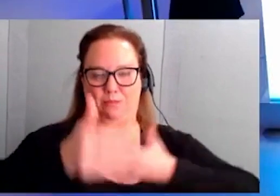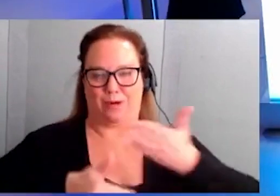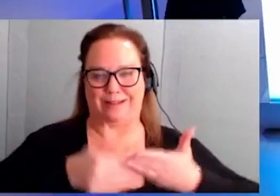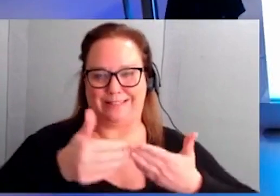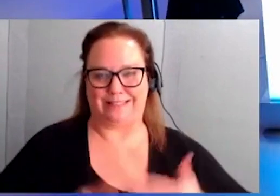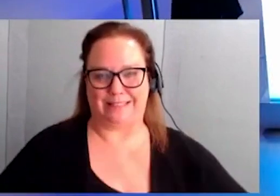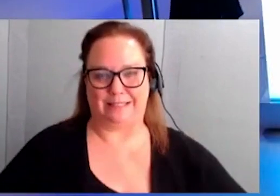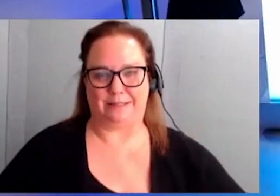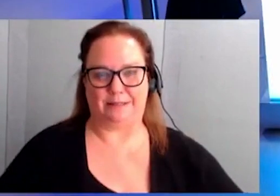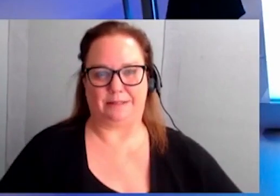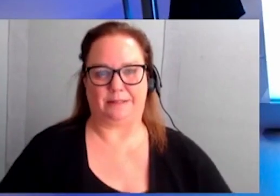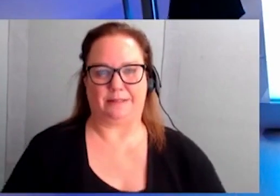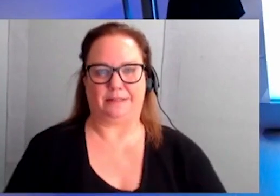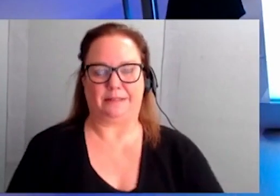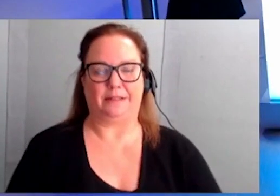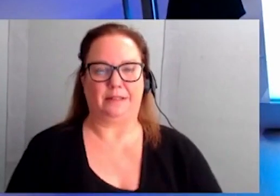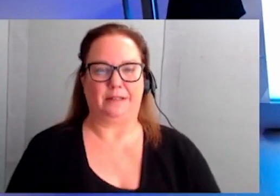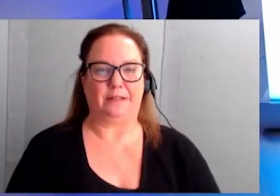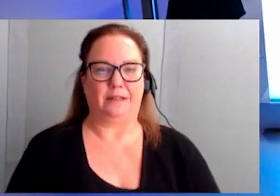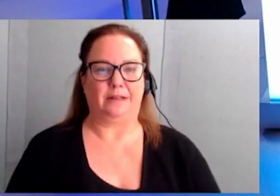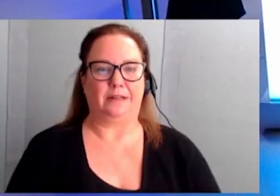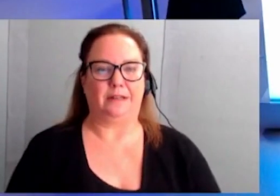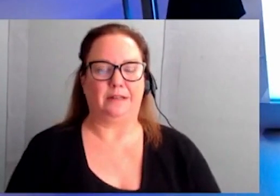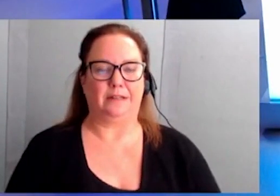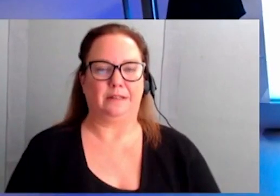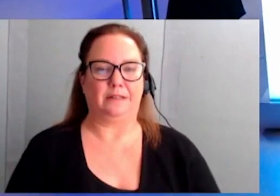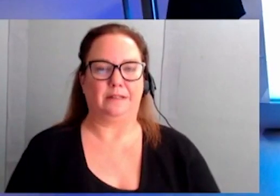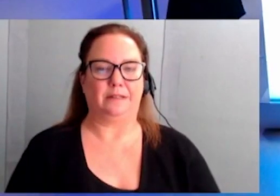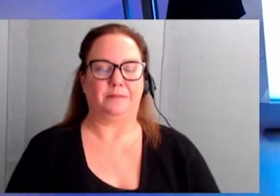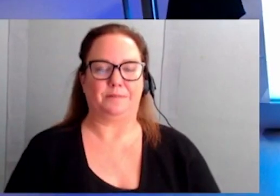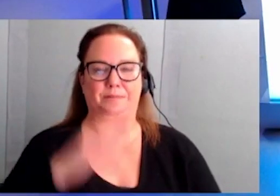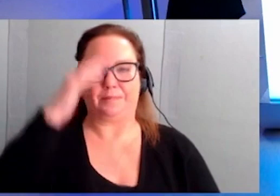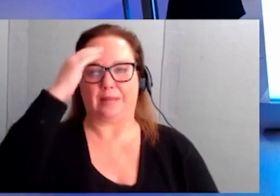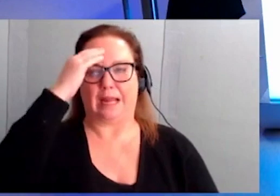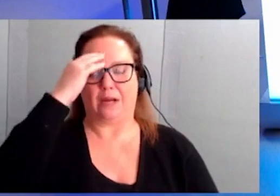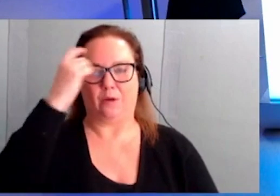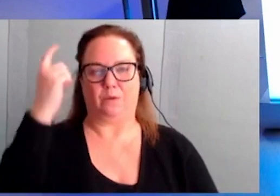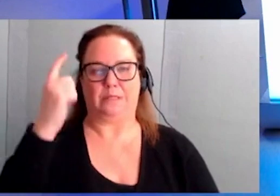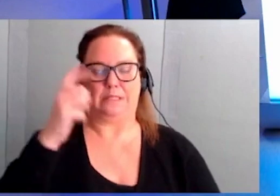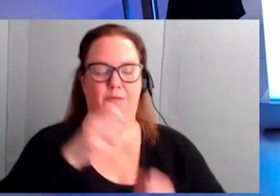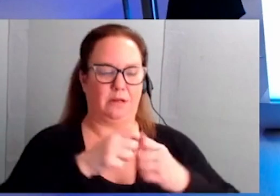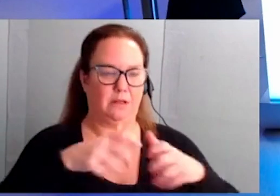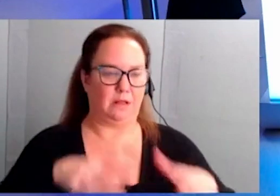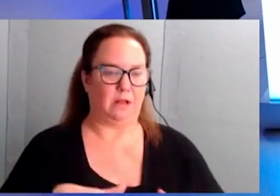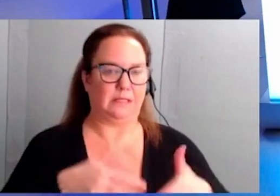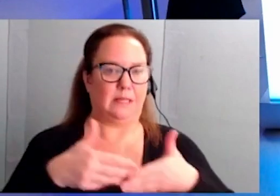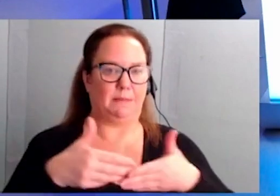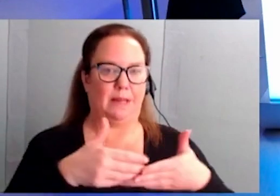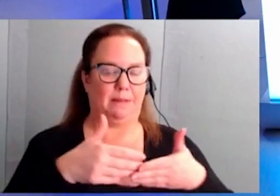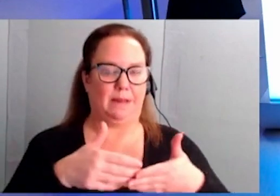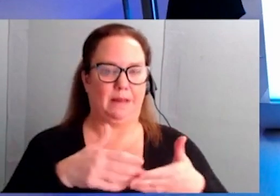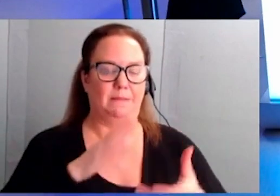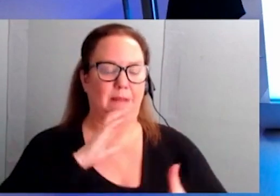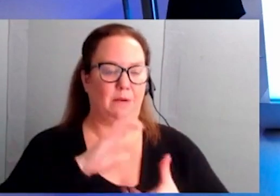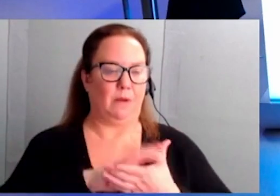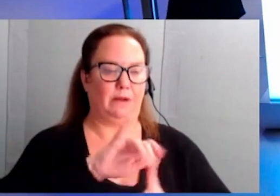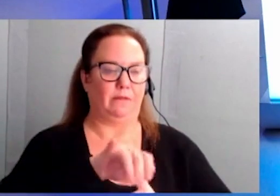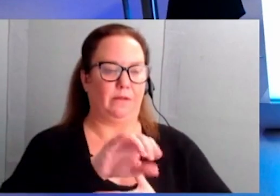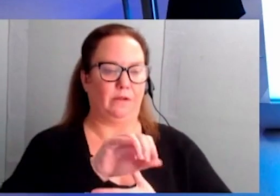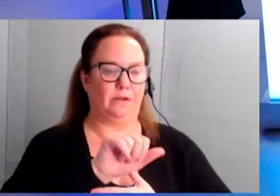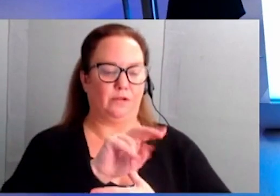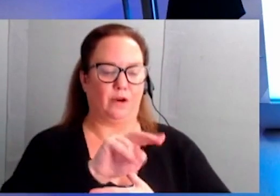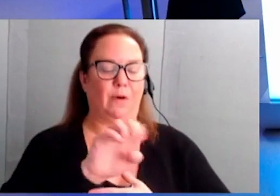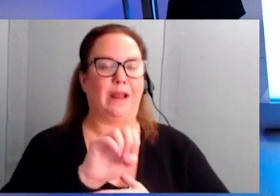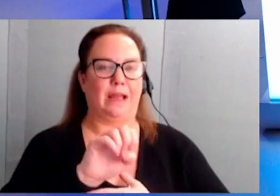process. You know, my wife is an OBGYN. I know whenever somebody lost a baby, she was always